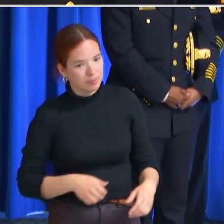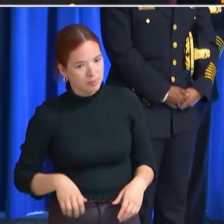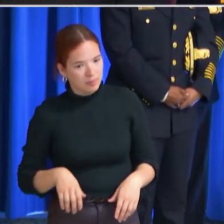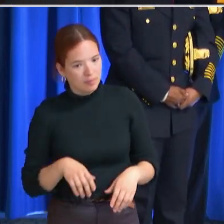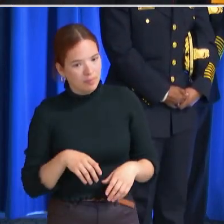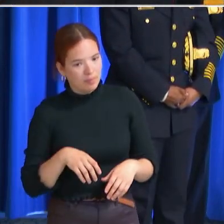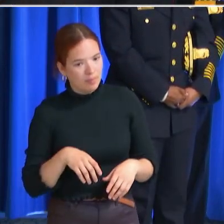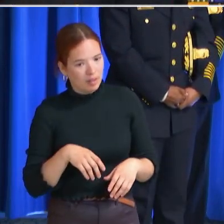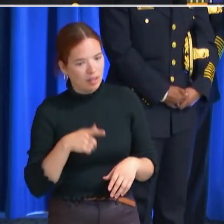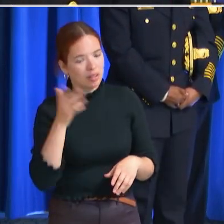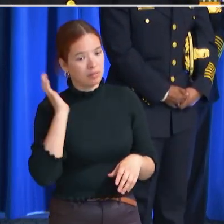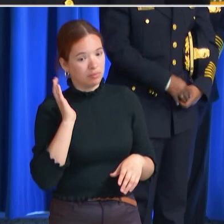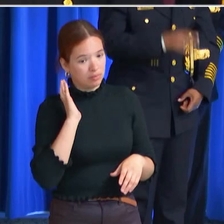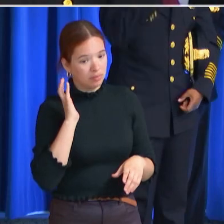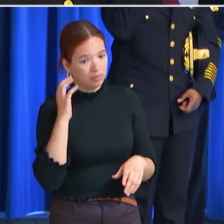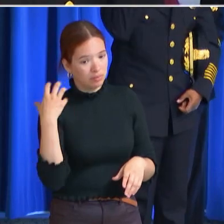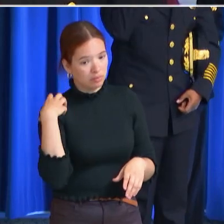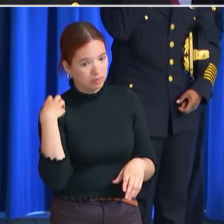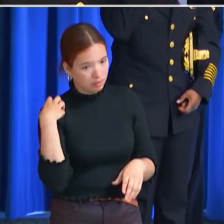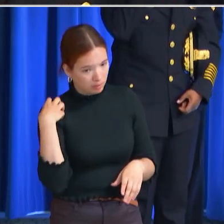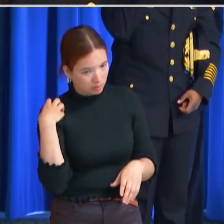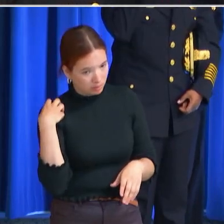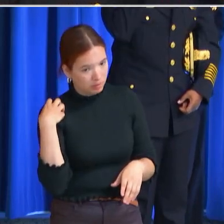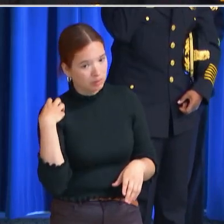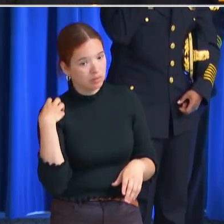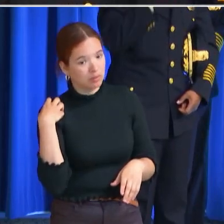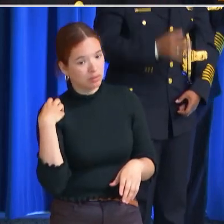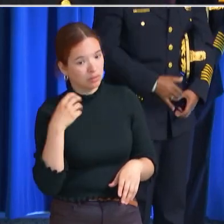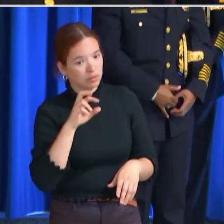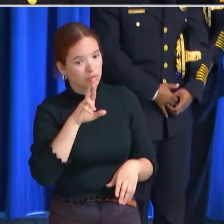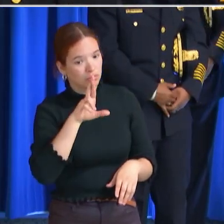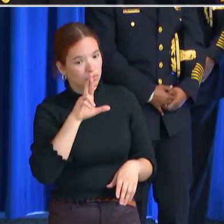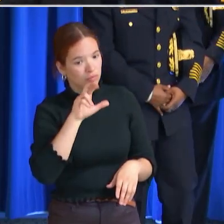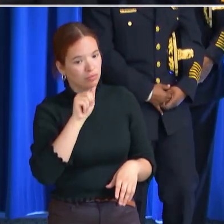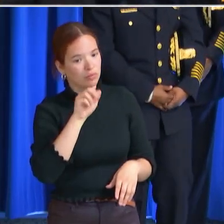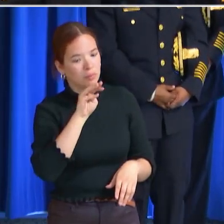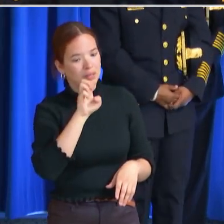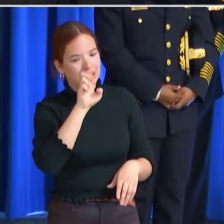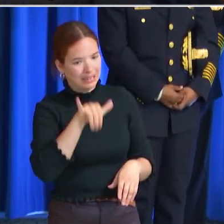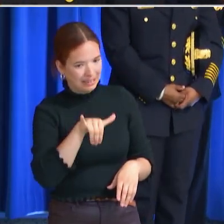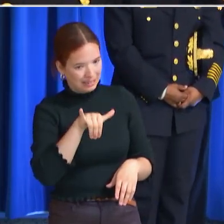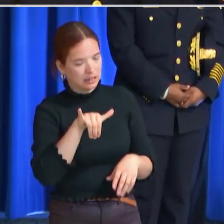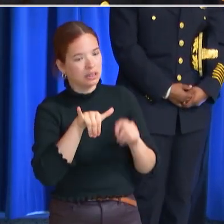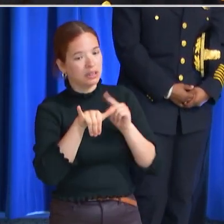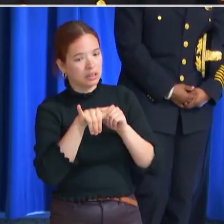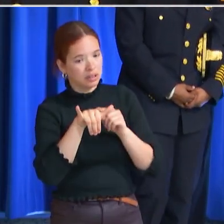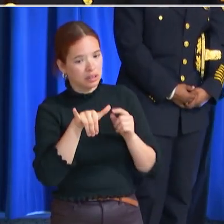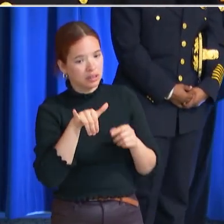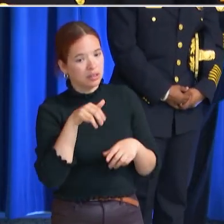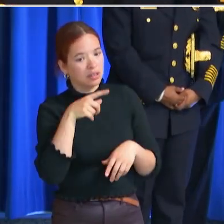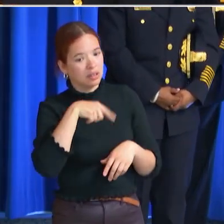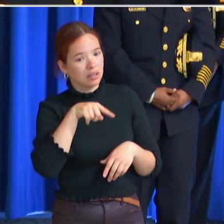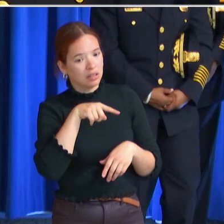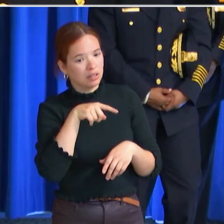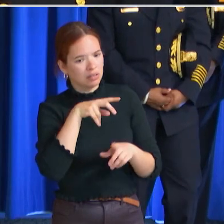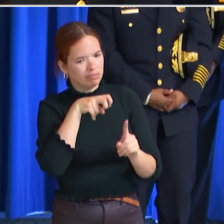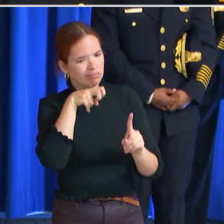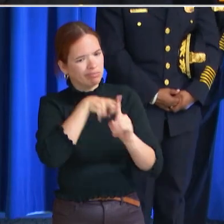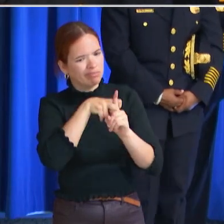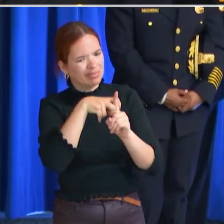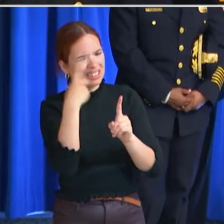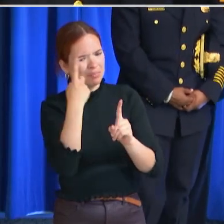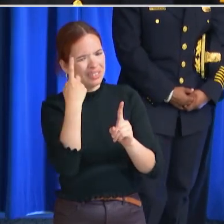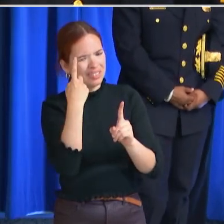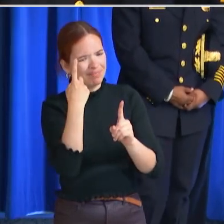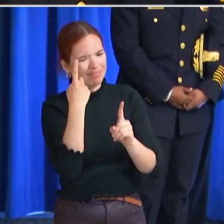DC brought in a police chief from out of town. Okay. Is it possible there's talent to tap within the department? Of course